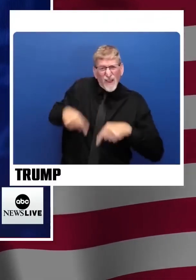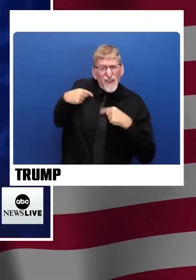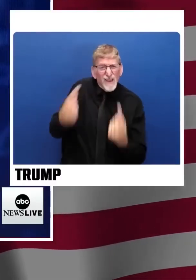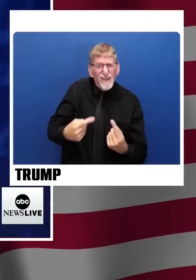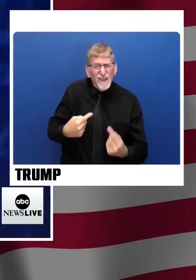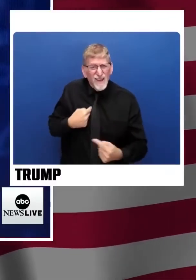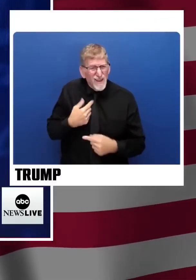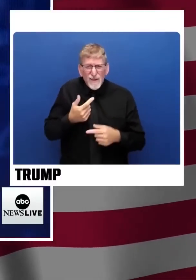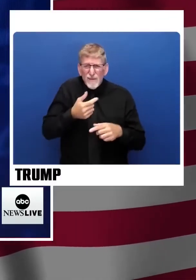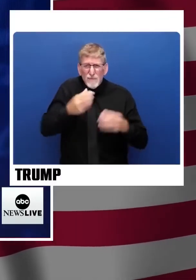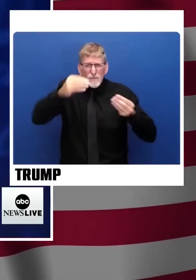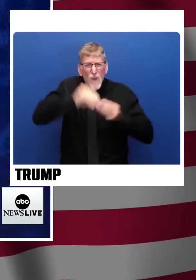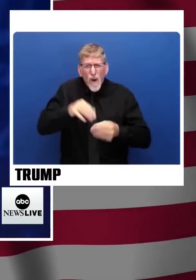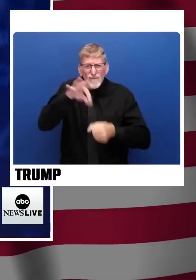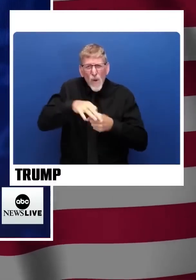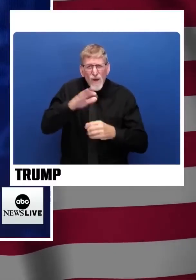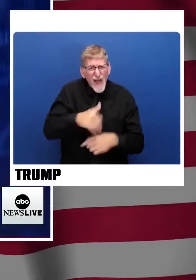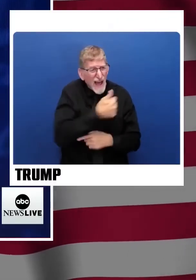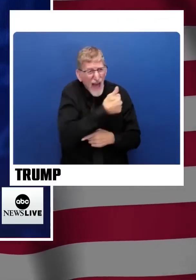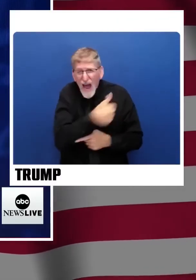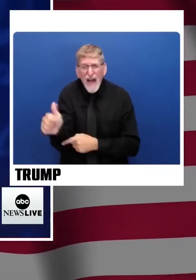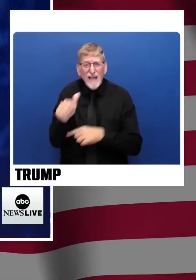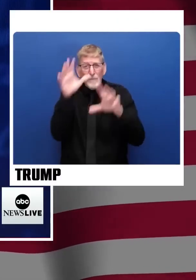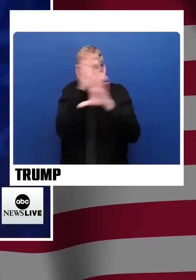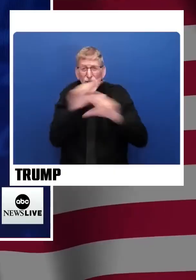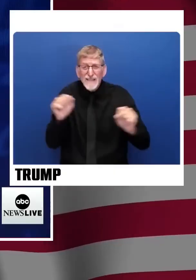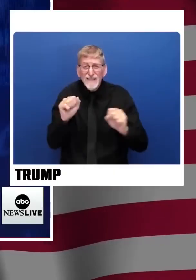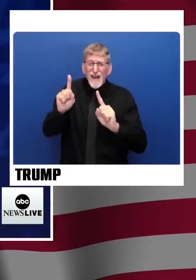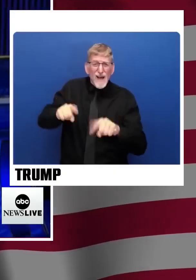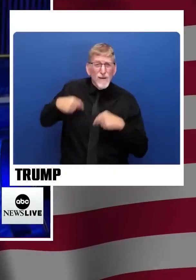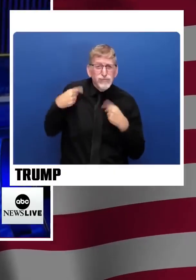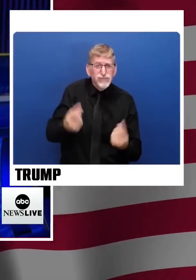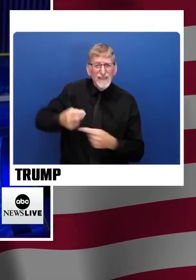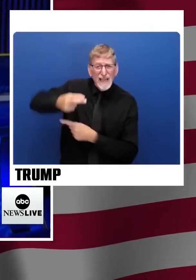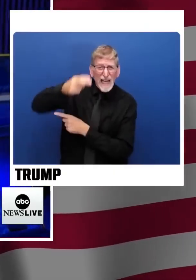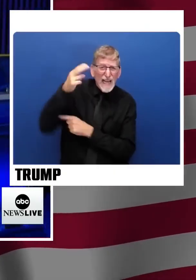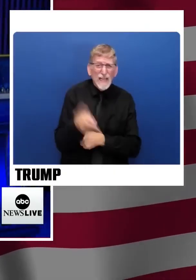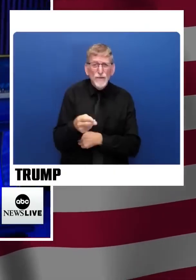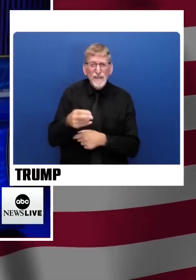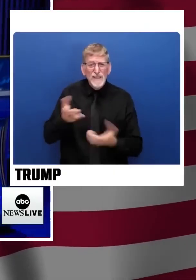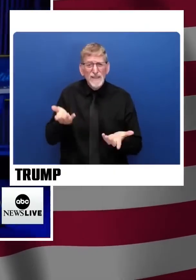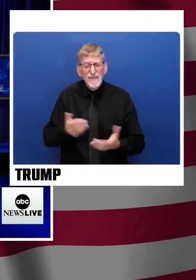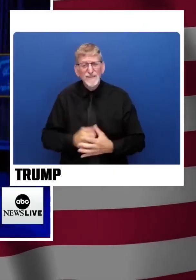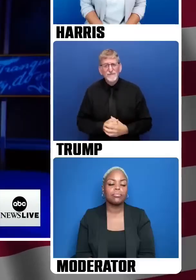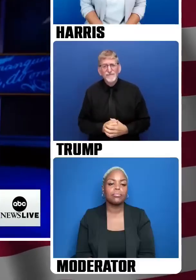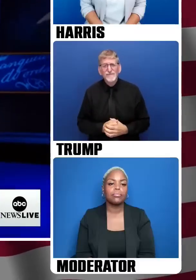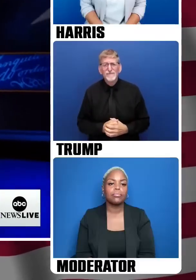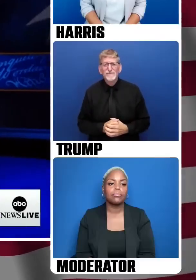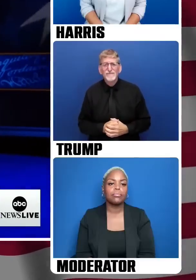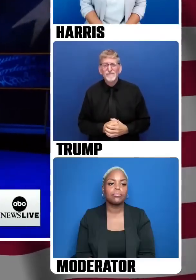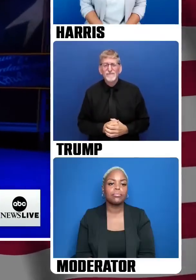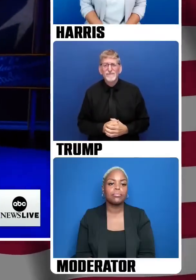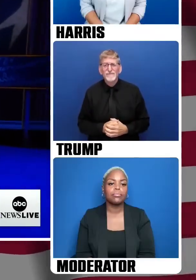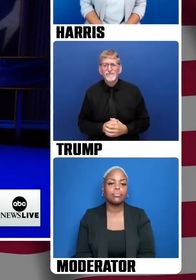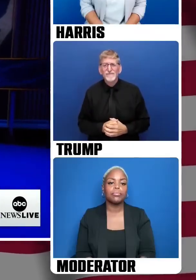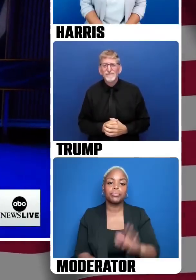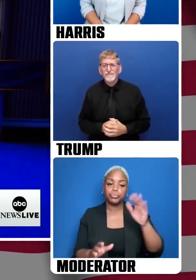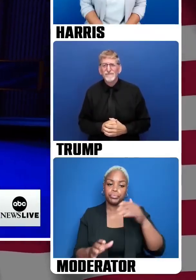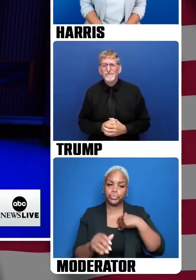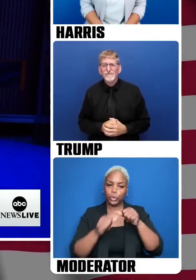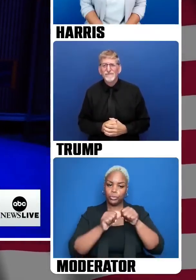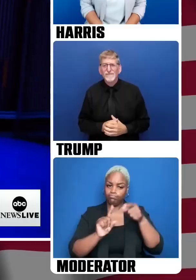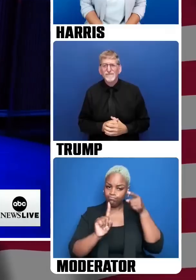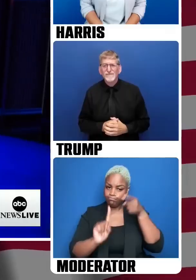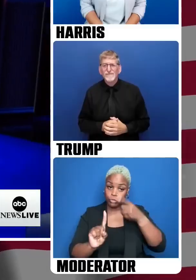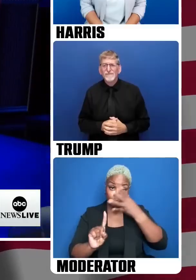than any president, sitting president, in history by far. Let me continue on immigration. It was what you wanted to talk about earlier,